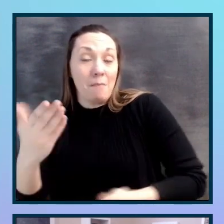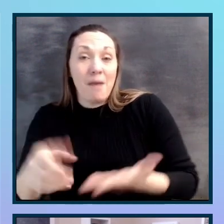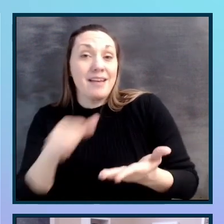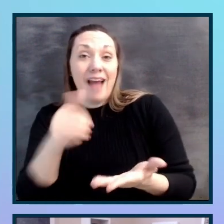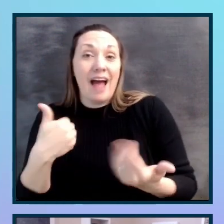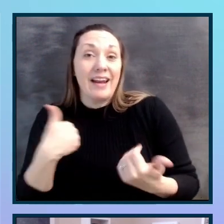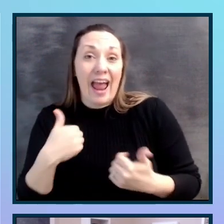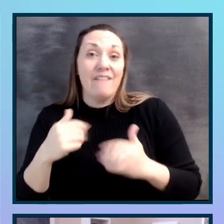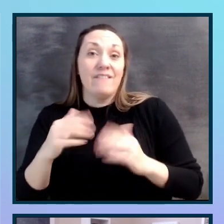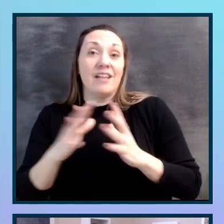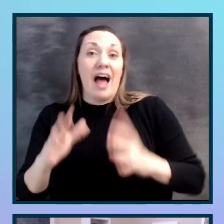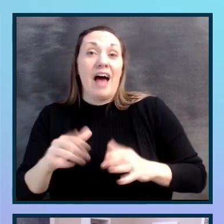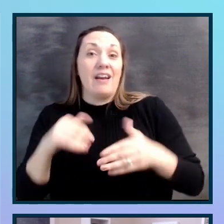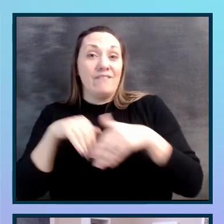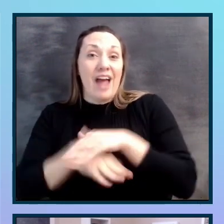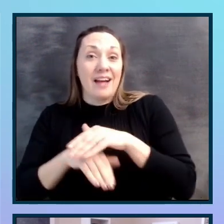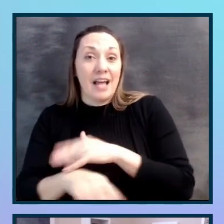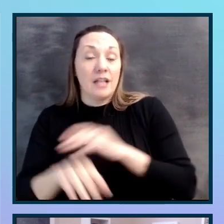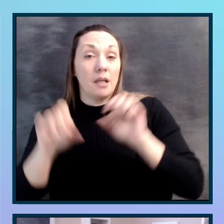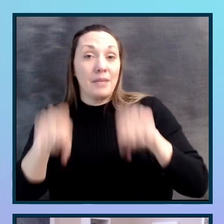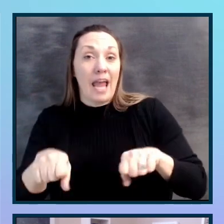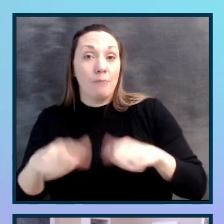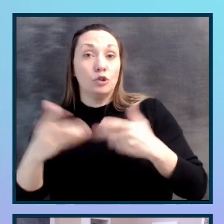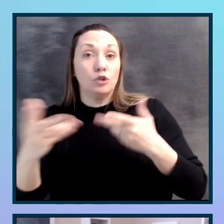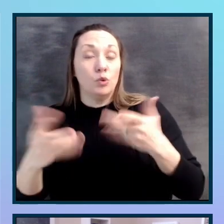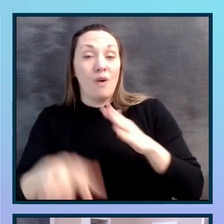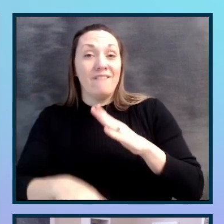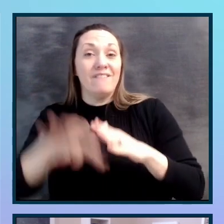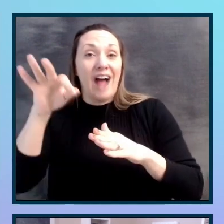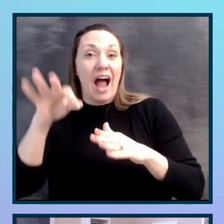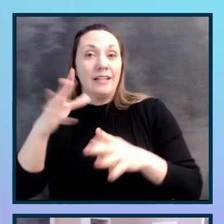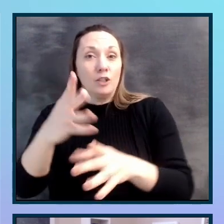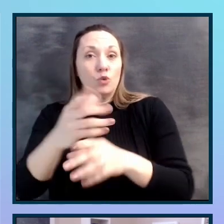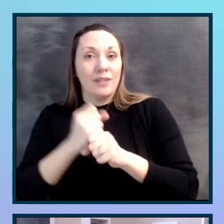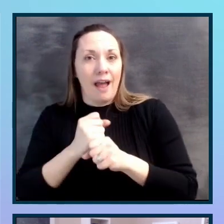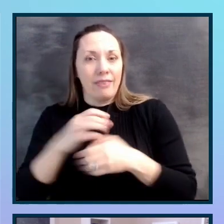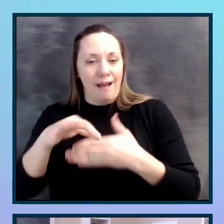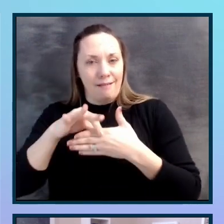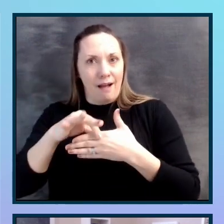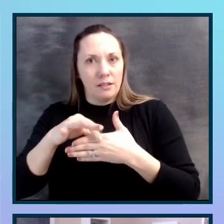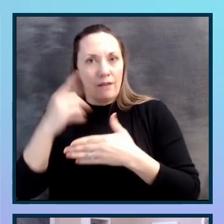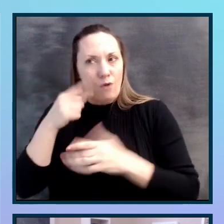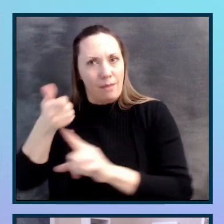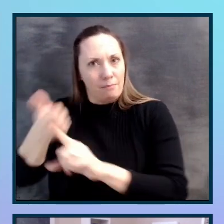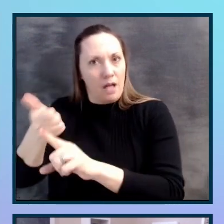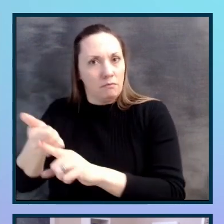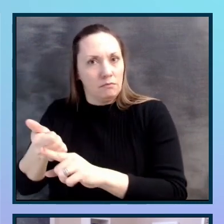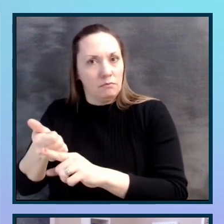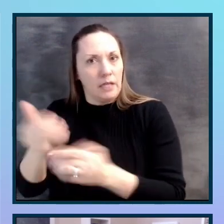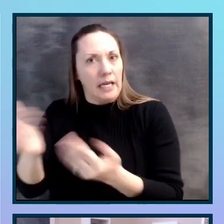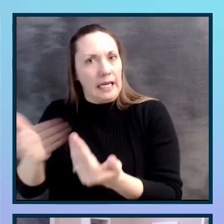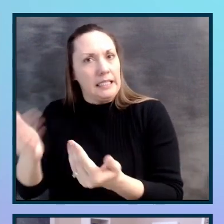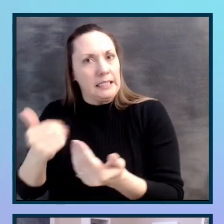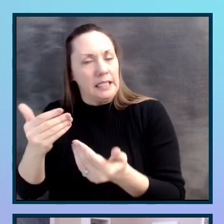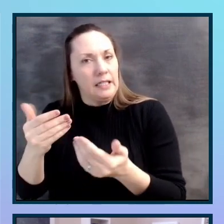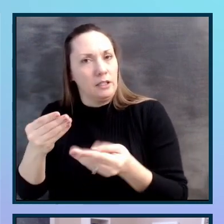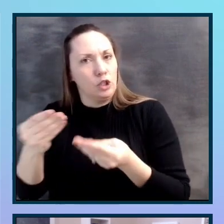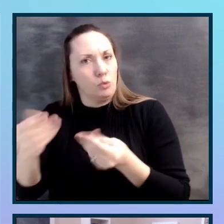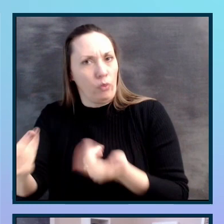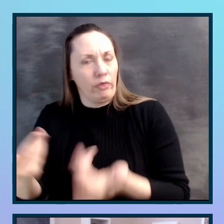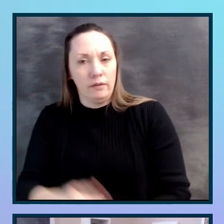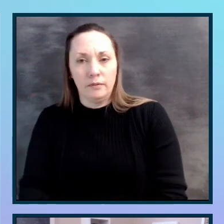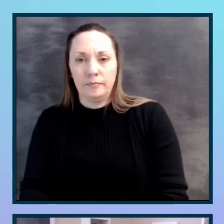great access and be able to find and to get that content for themselves in an easy and smooth way.